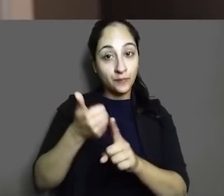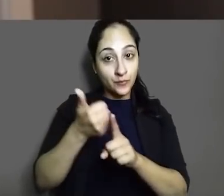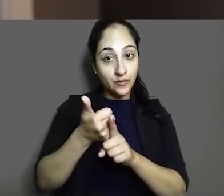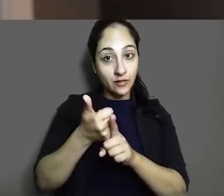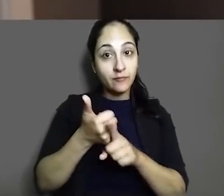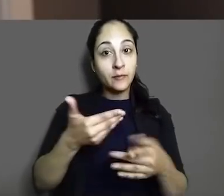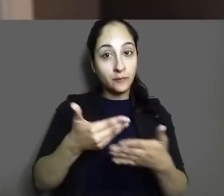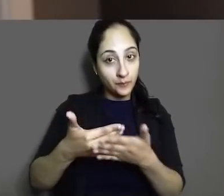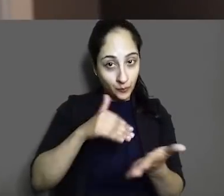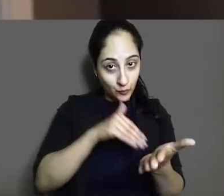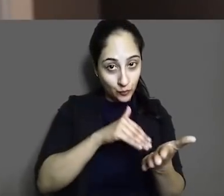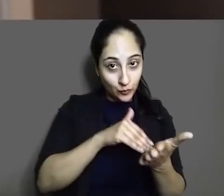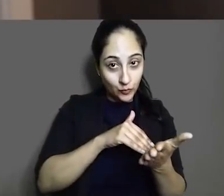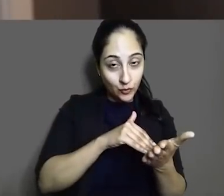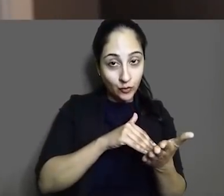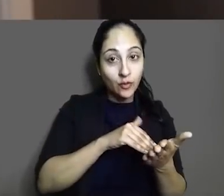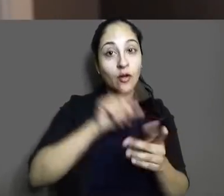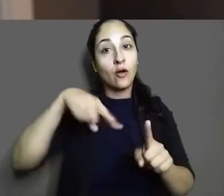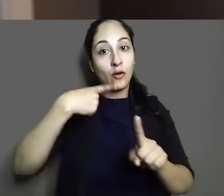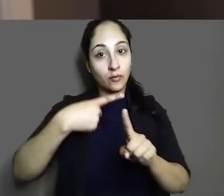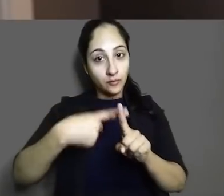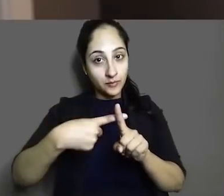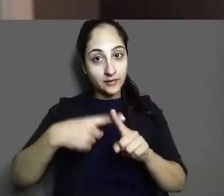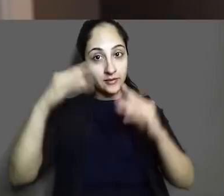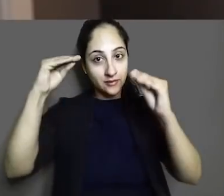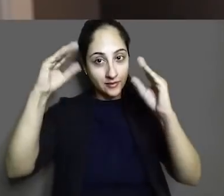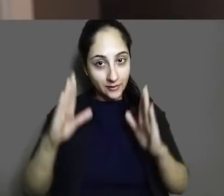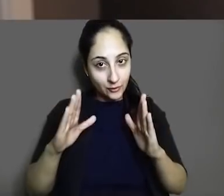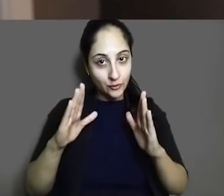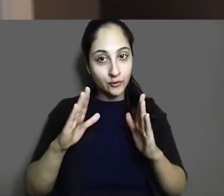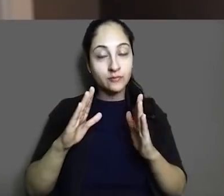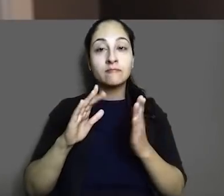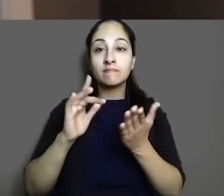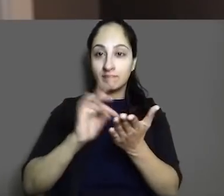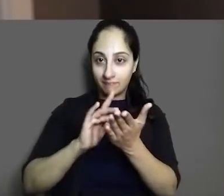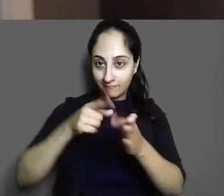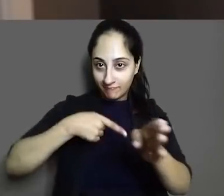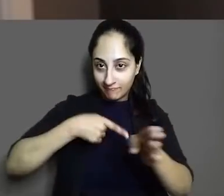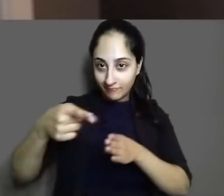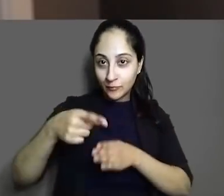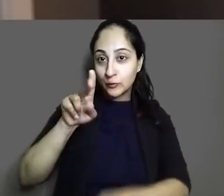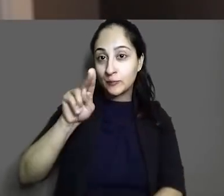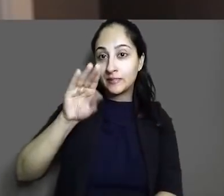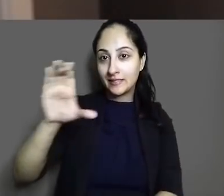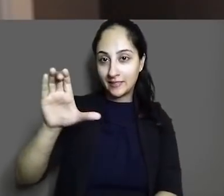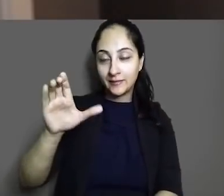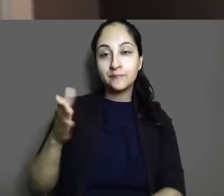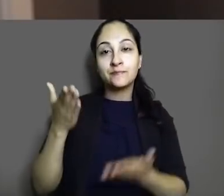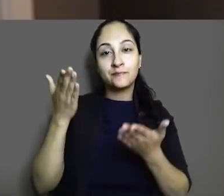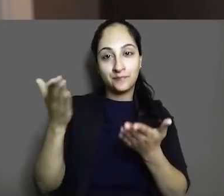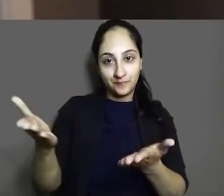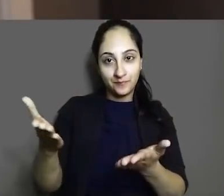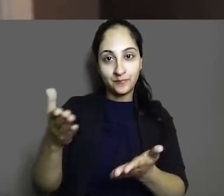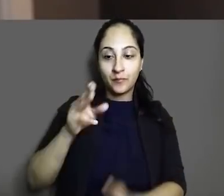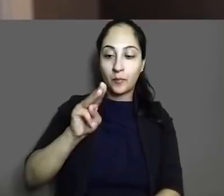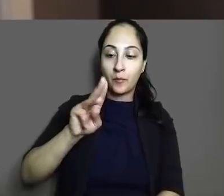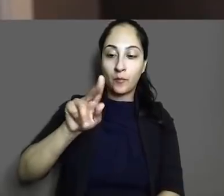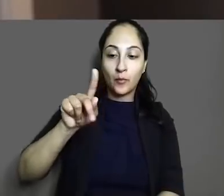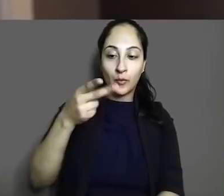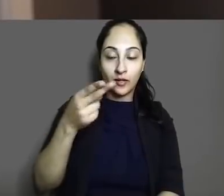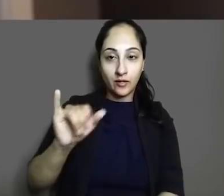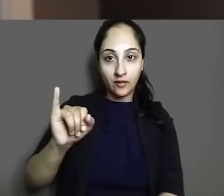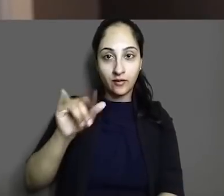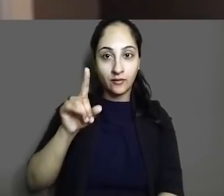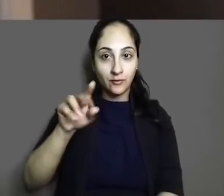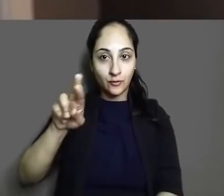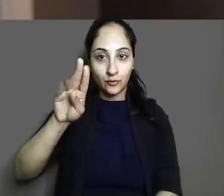busy pediatric practice in Vancouver alongside his teaching responsibilities in the Faculty of Medicine at UBC. So please join me